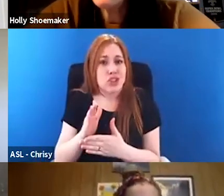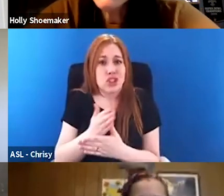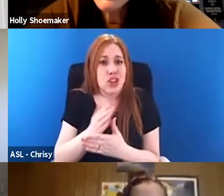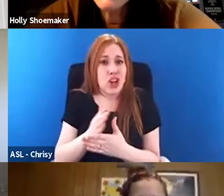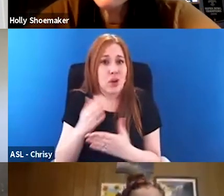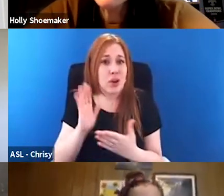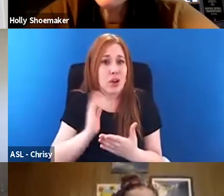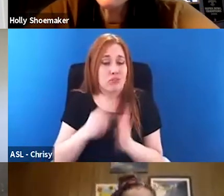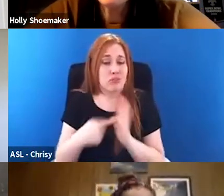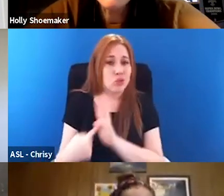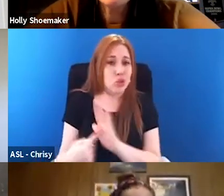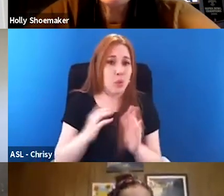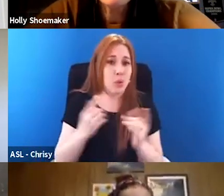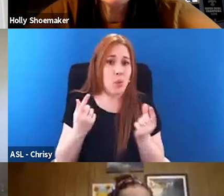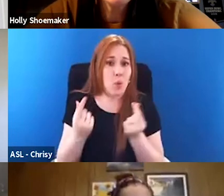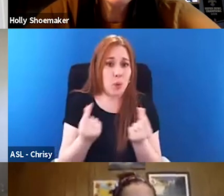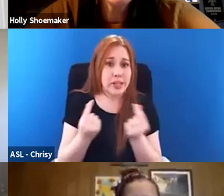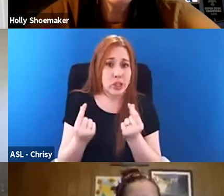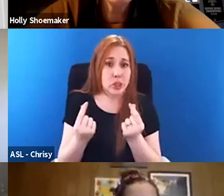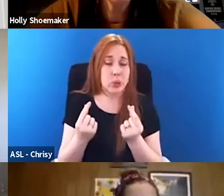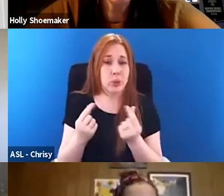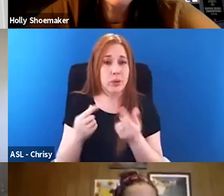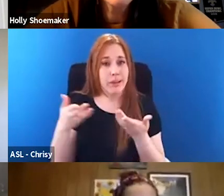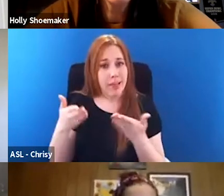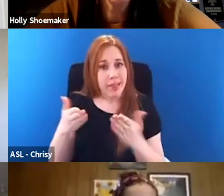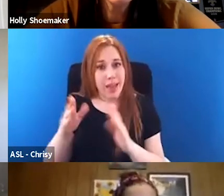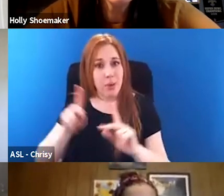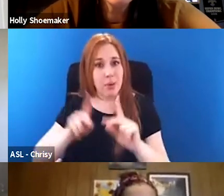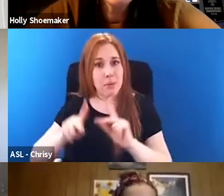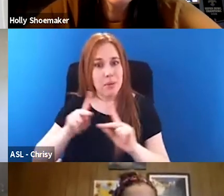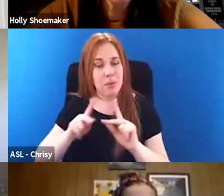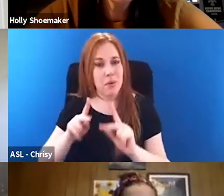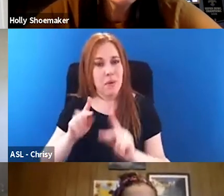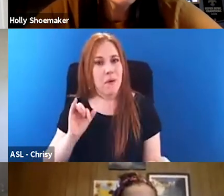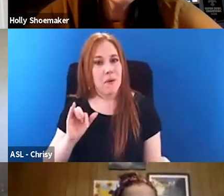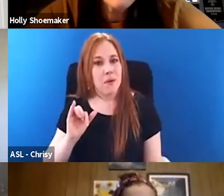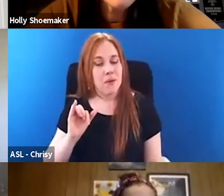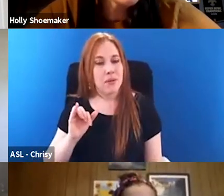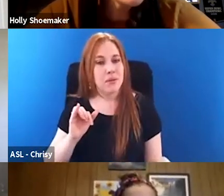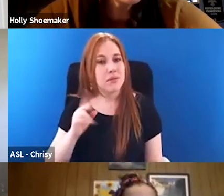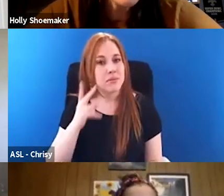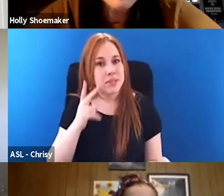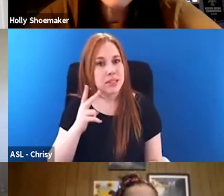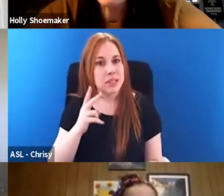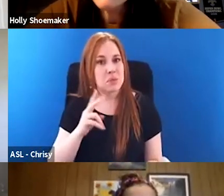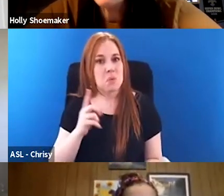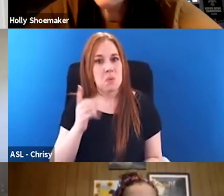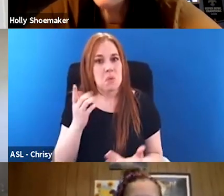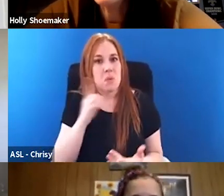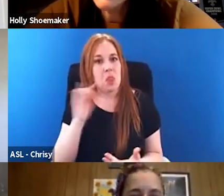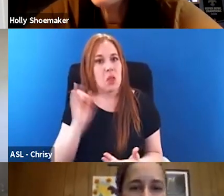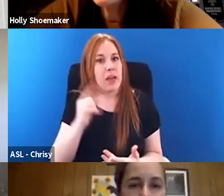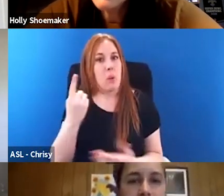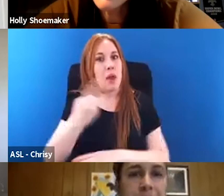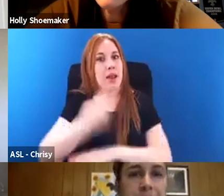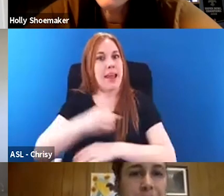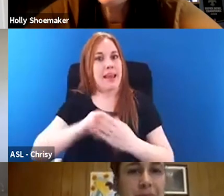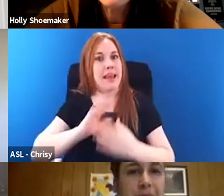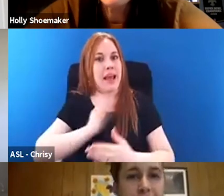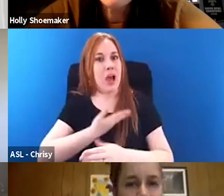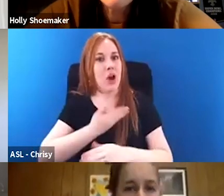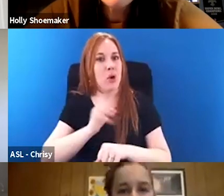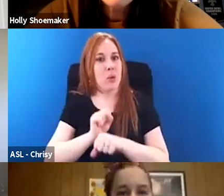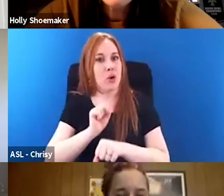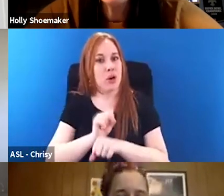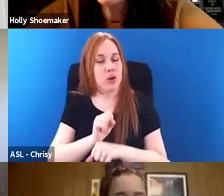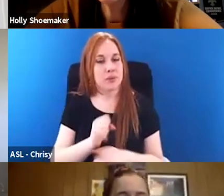we do, and allowing people to kind of just see what a day in a life looks like in a sense. And I think